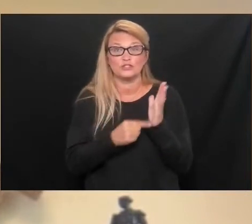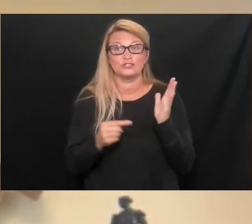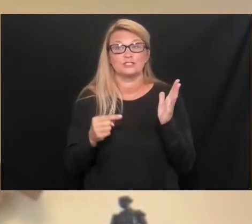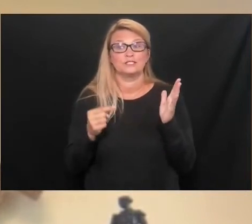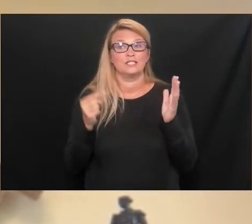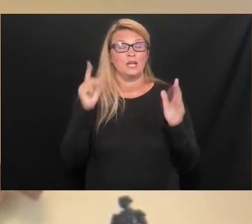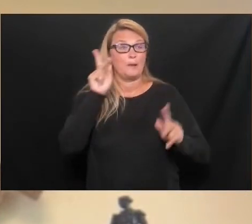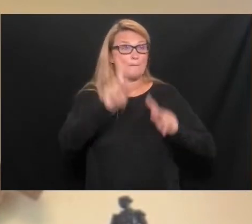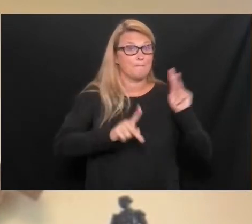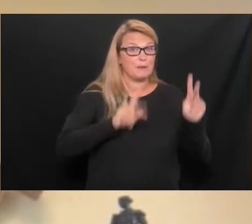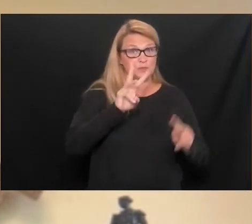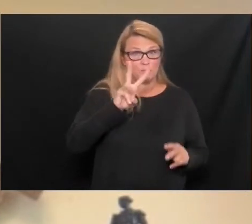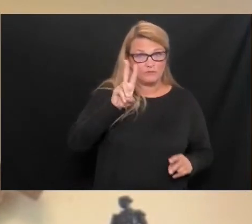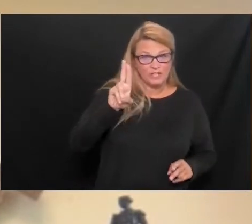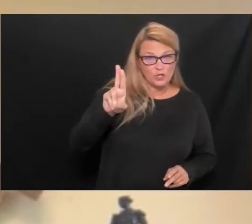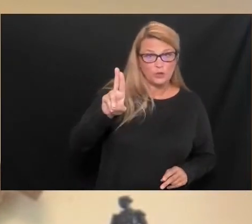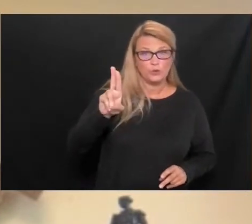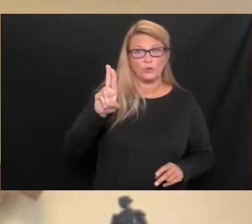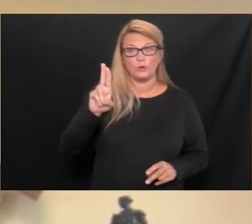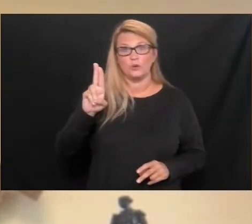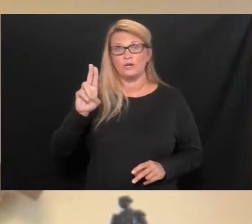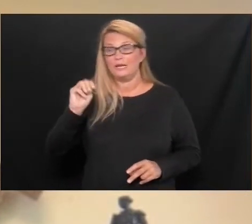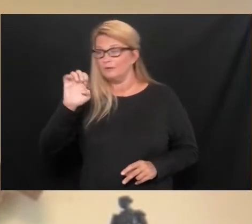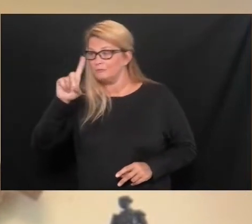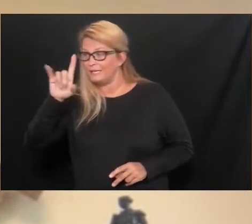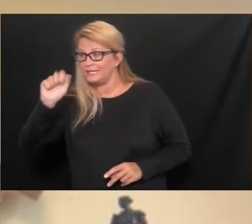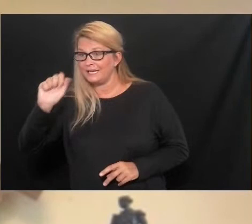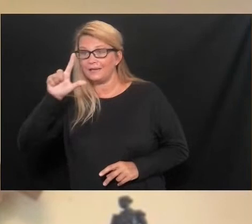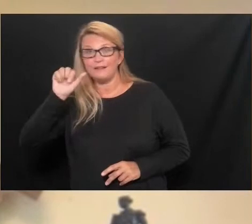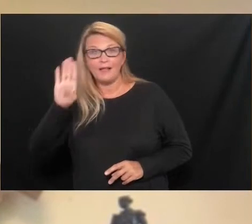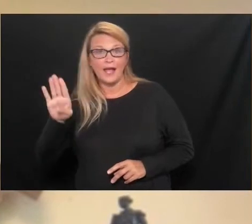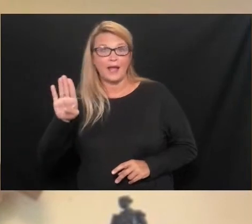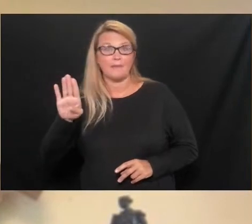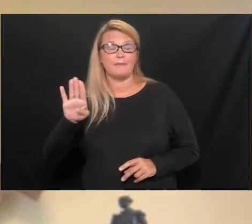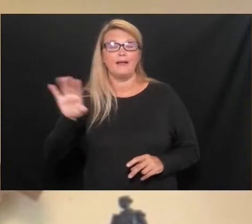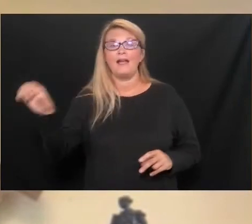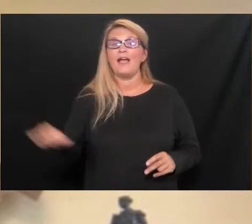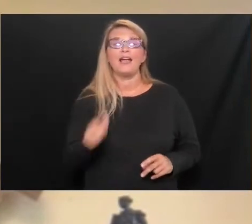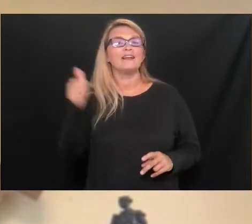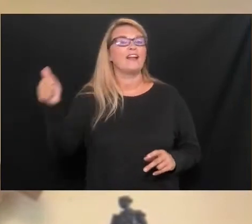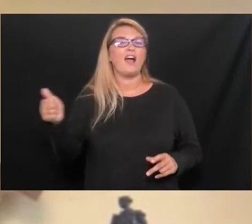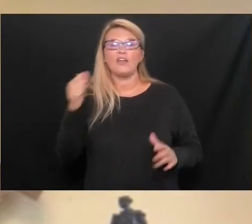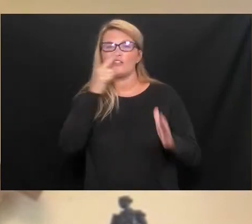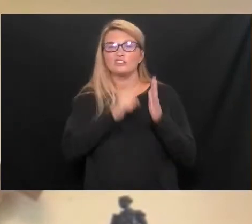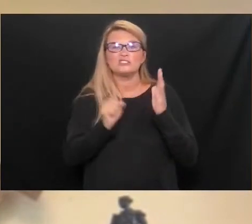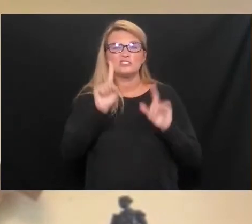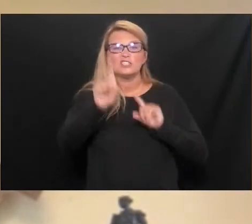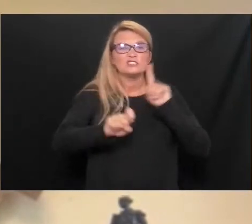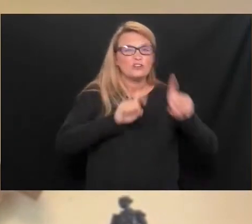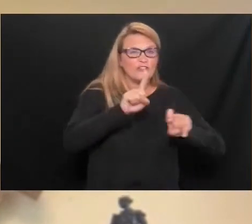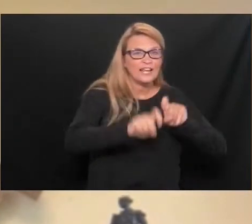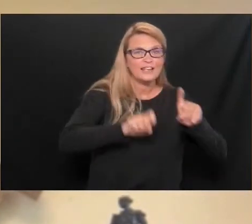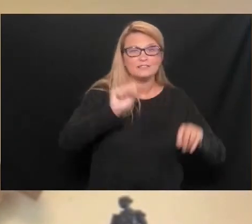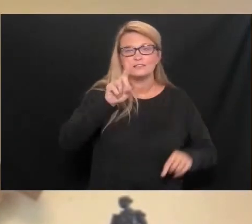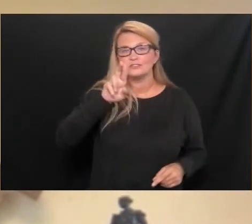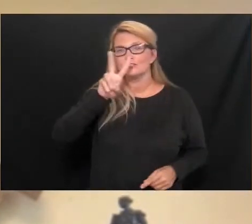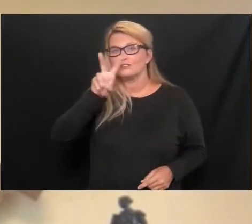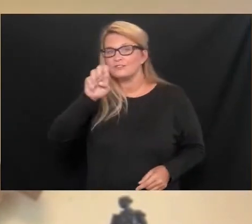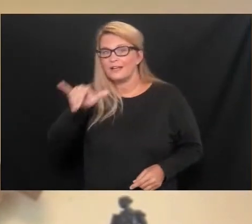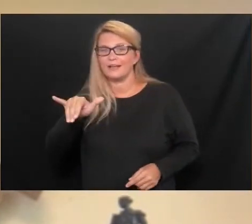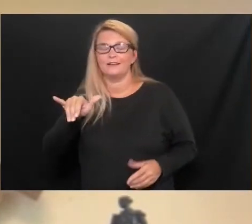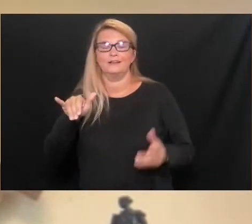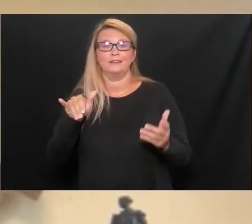the folks from WVU Media Lab, as well as other surveys that we've done. And